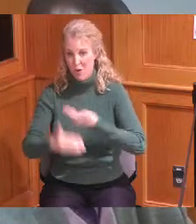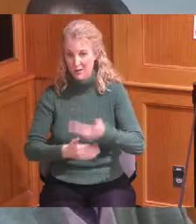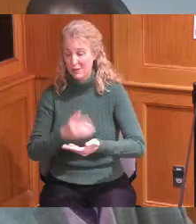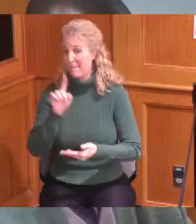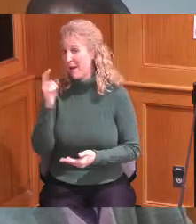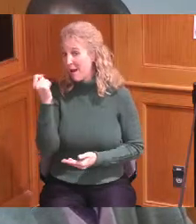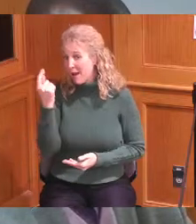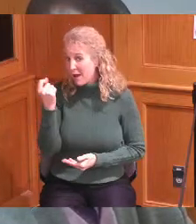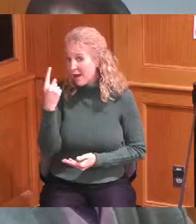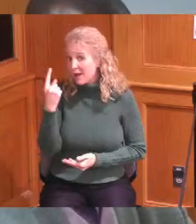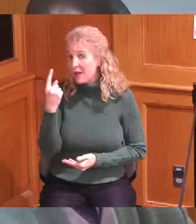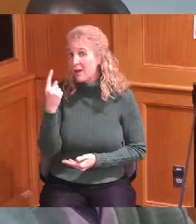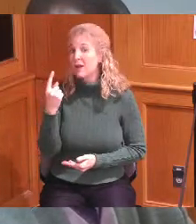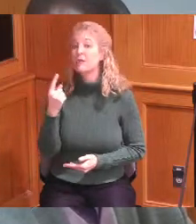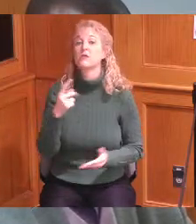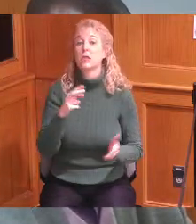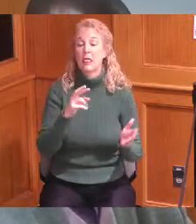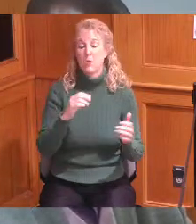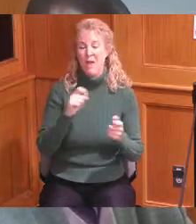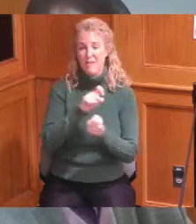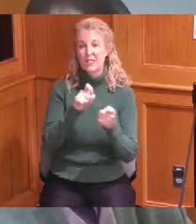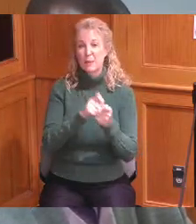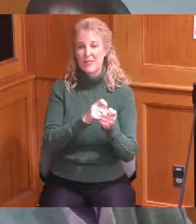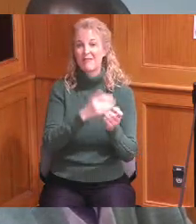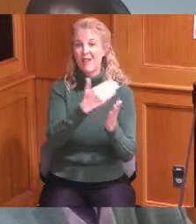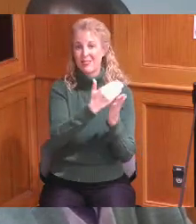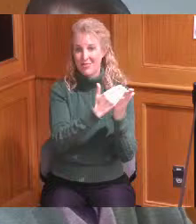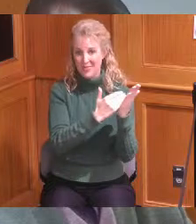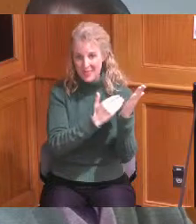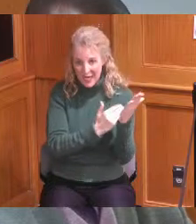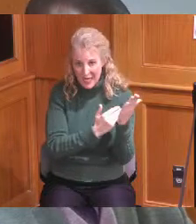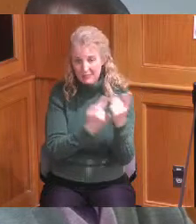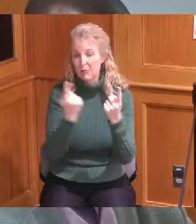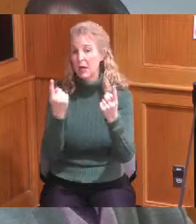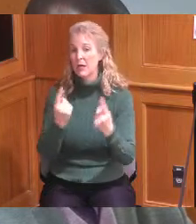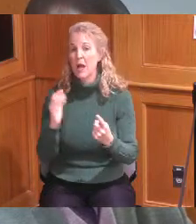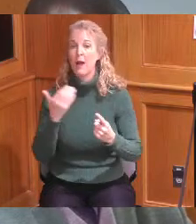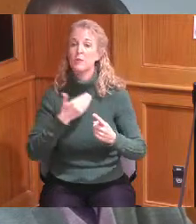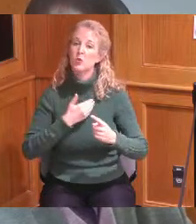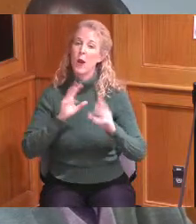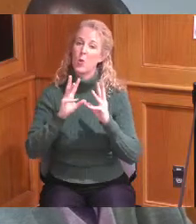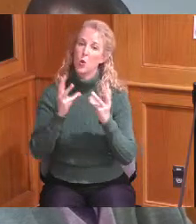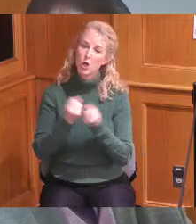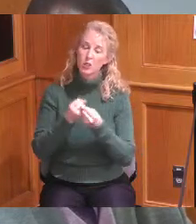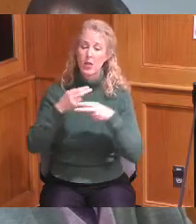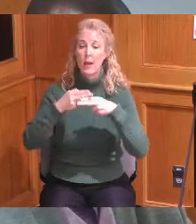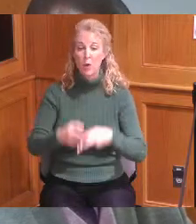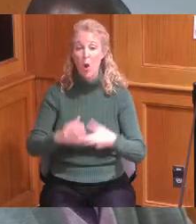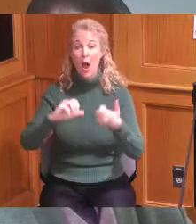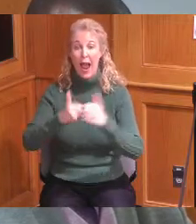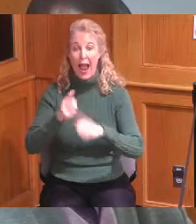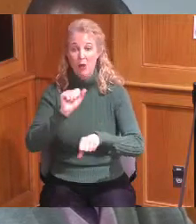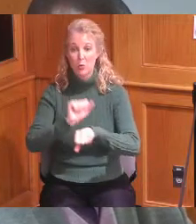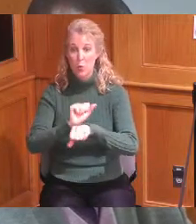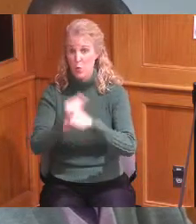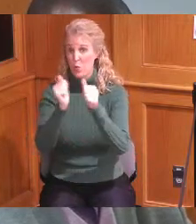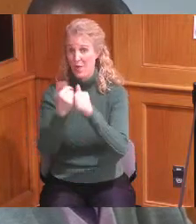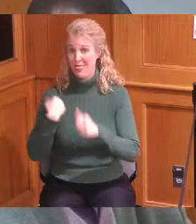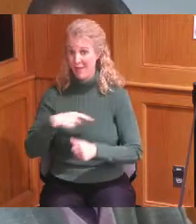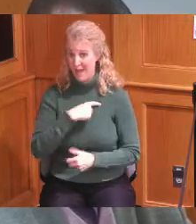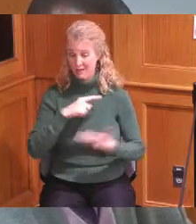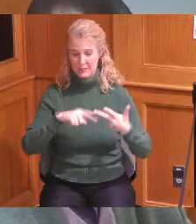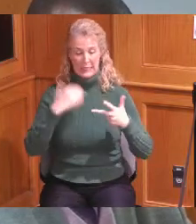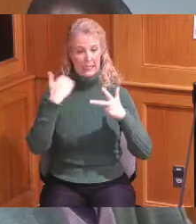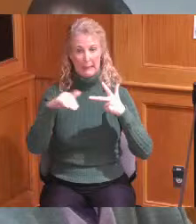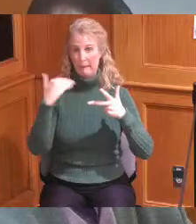we have them do is we get them to register with us. We have them attend our How to Do Business with Hamilton County workshops. We send them